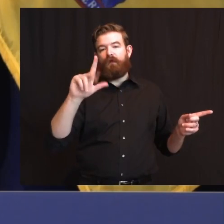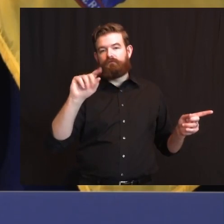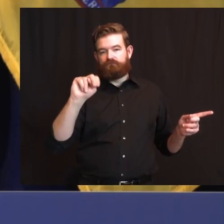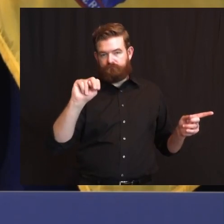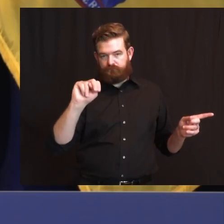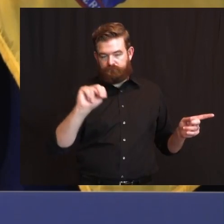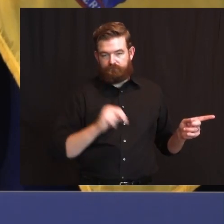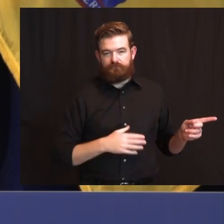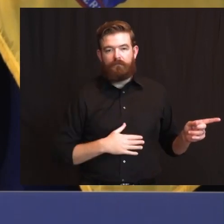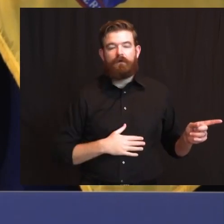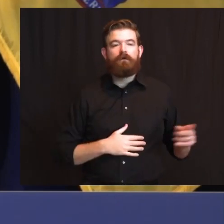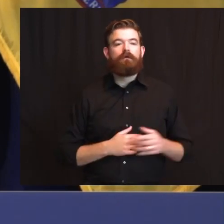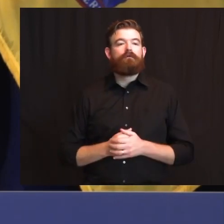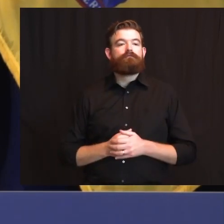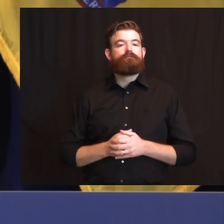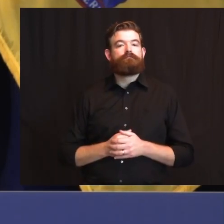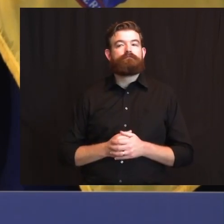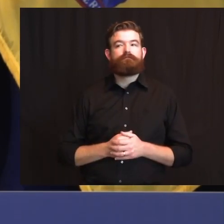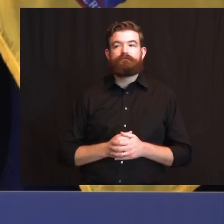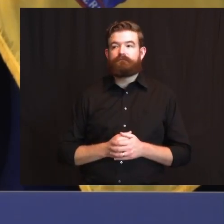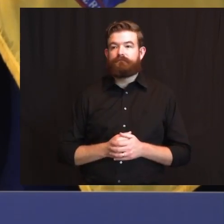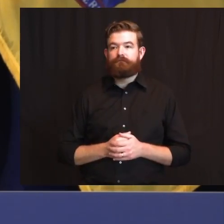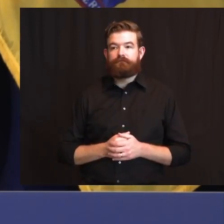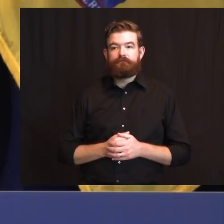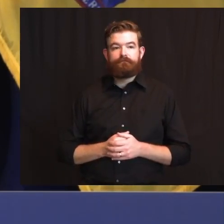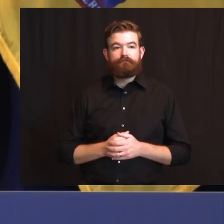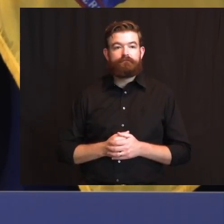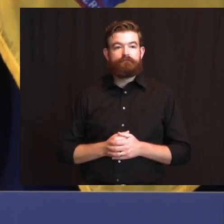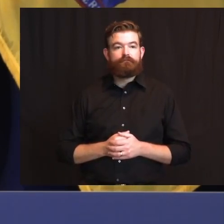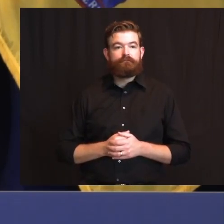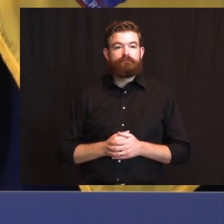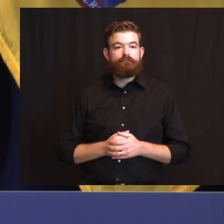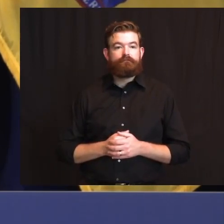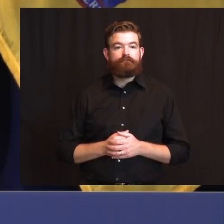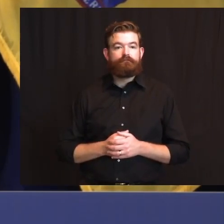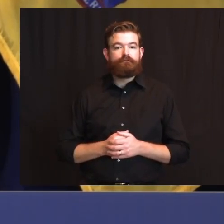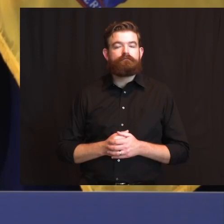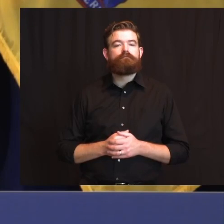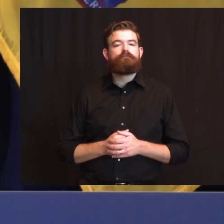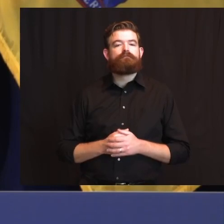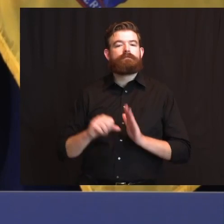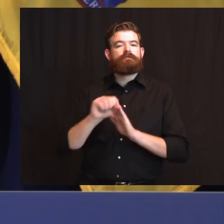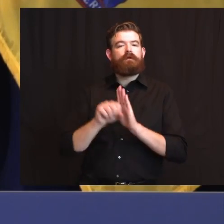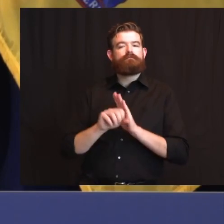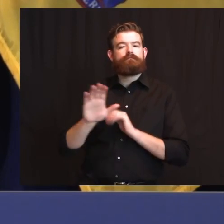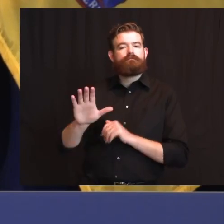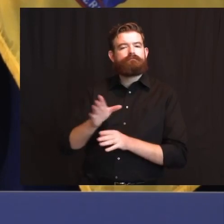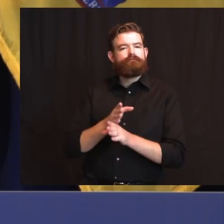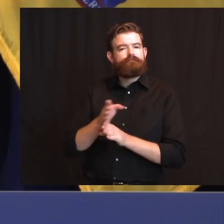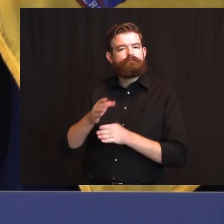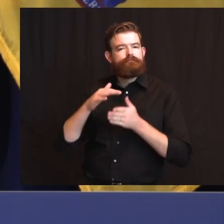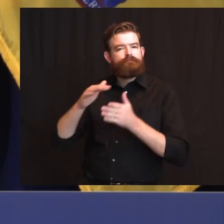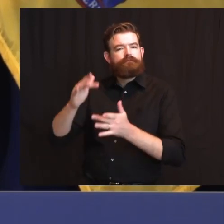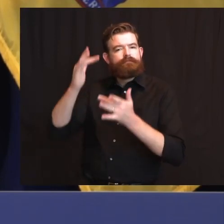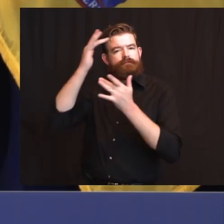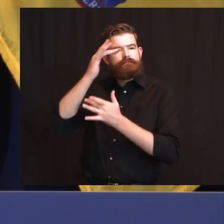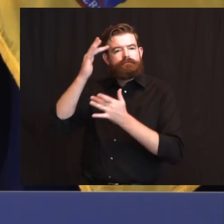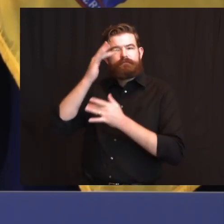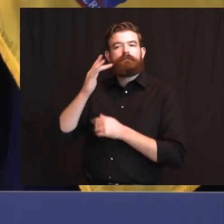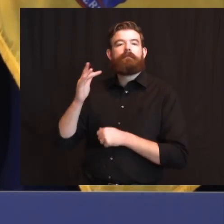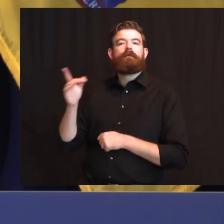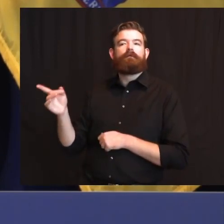so we got an APB out. I know Jared Maples is actually honored to speak at the Empty Sky Memorial